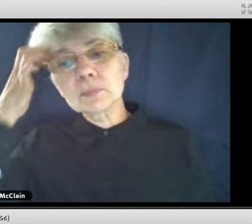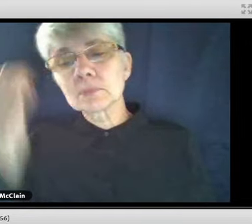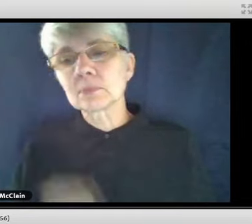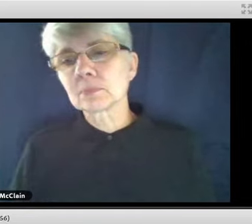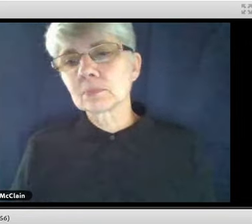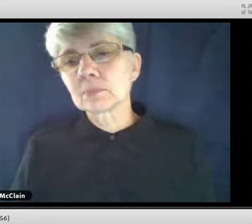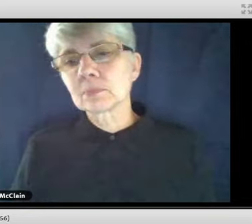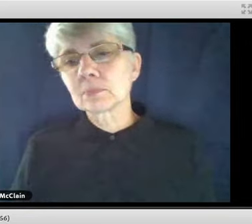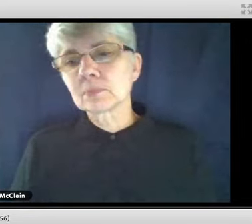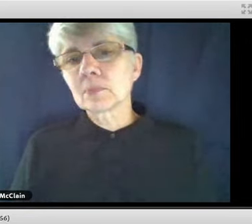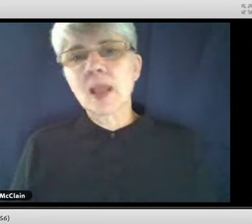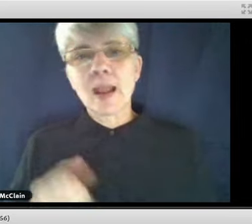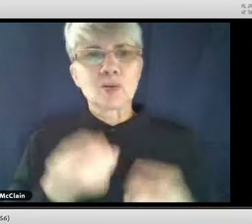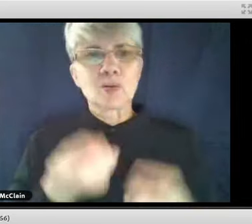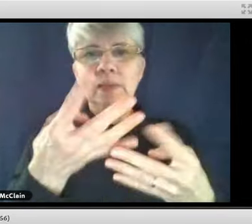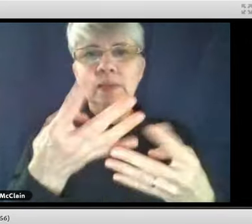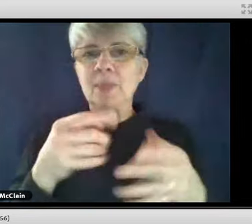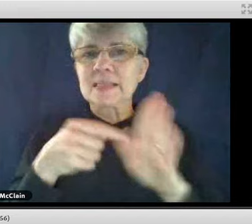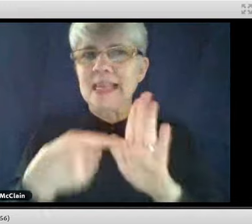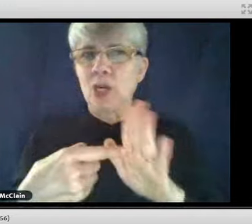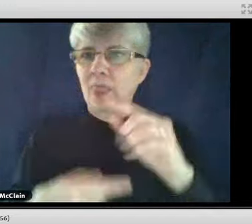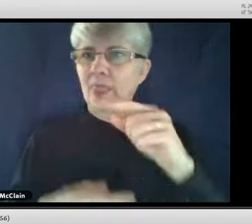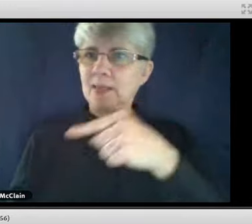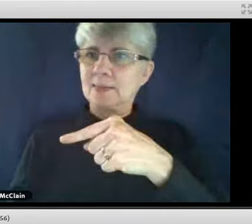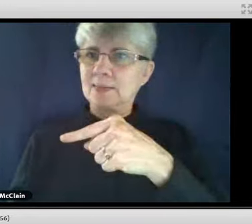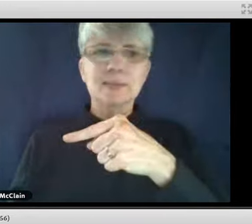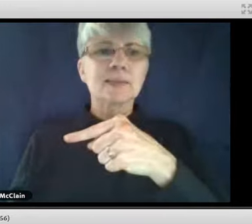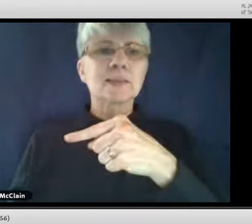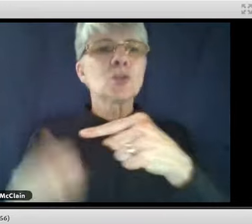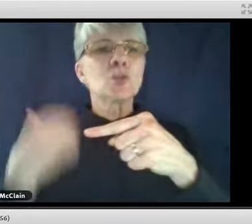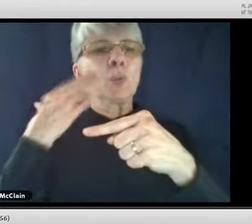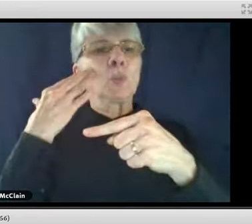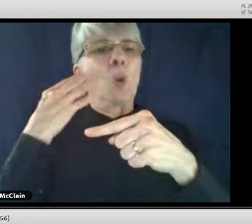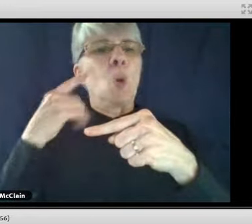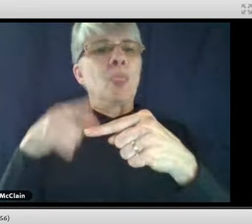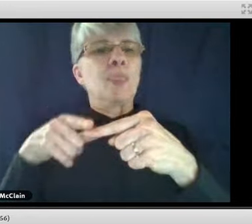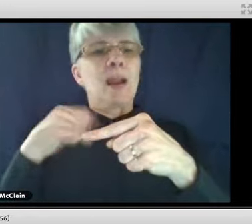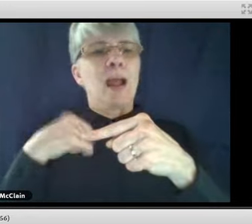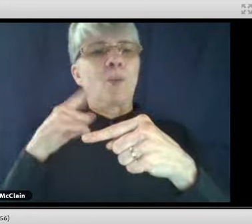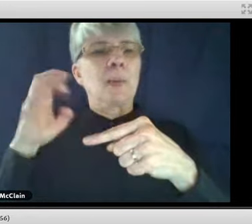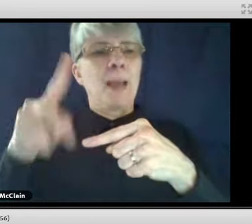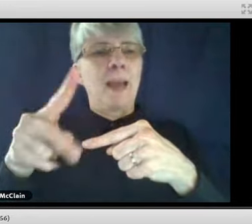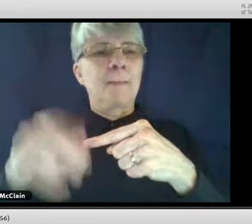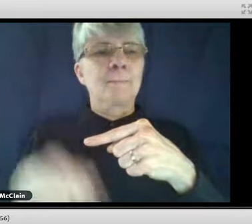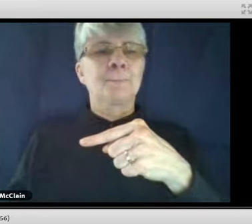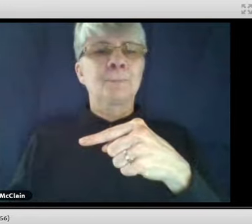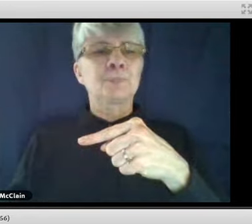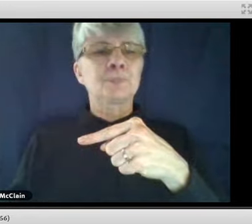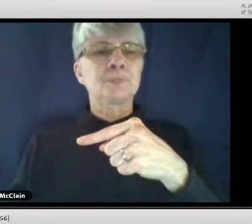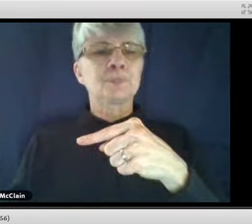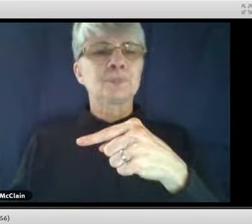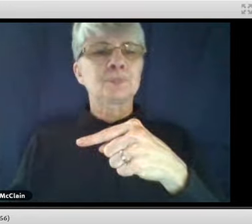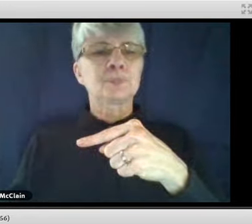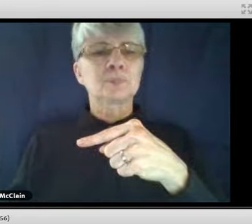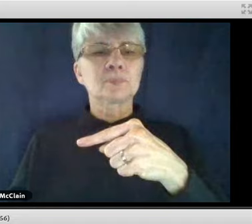And I'm just going to throw this up here so you guys know that I will be back to